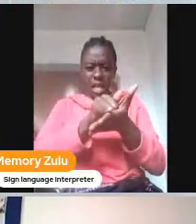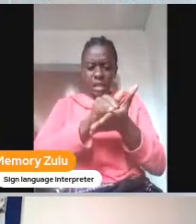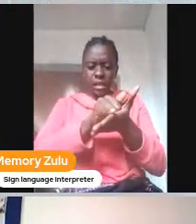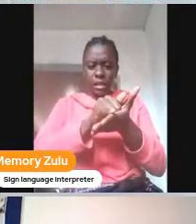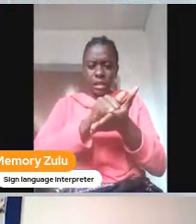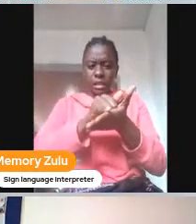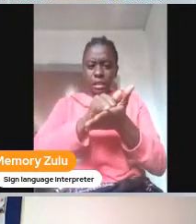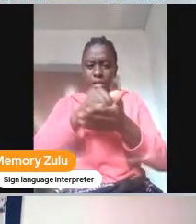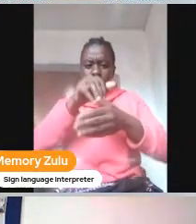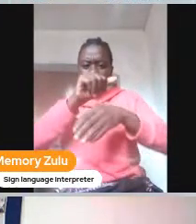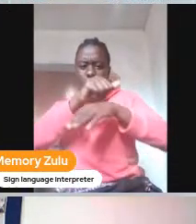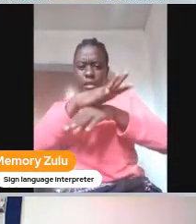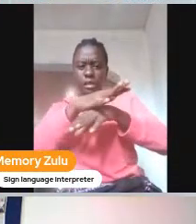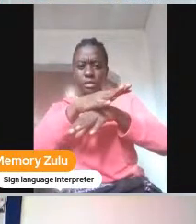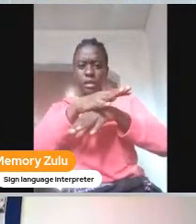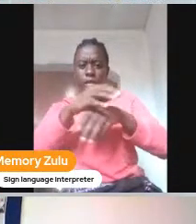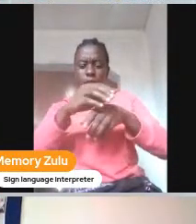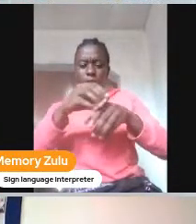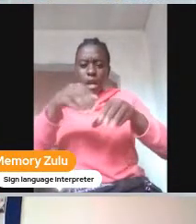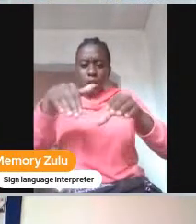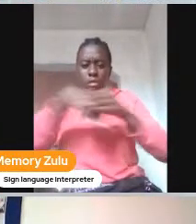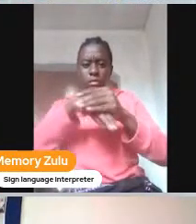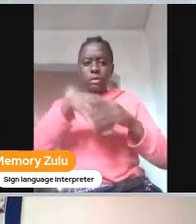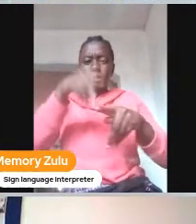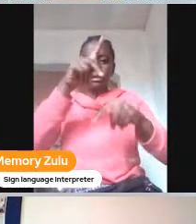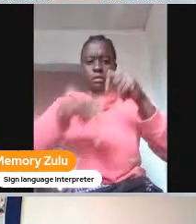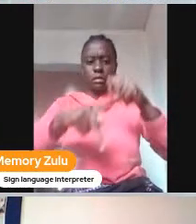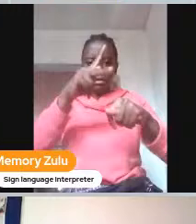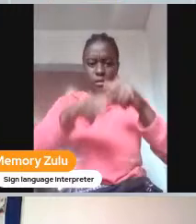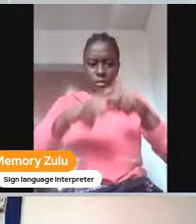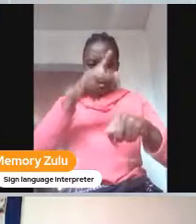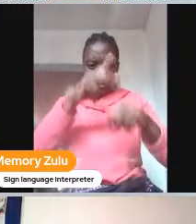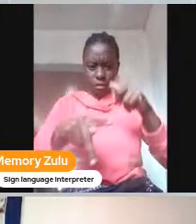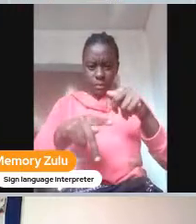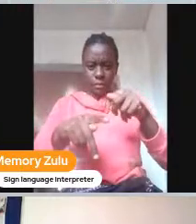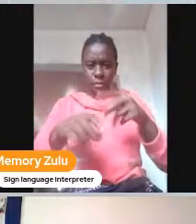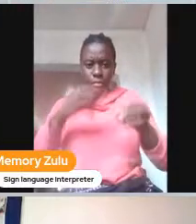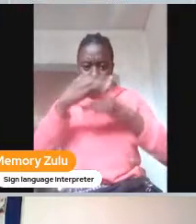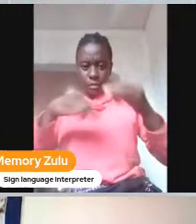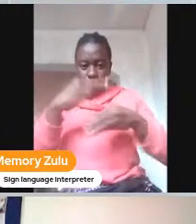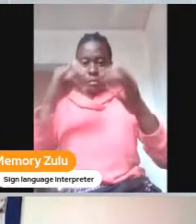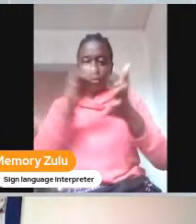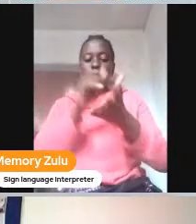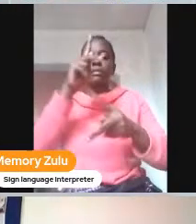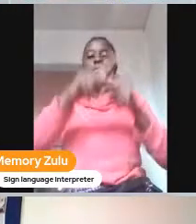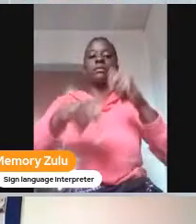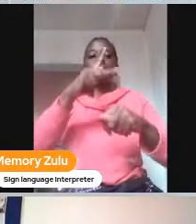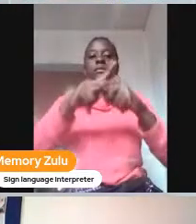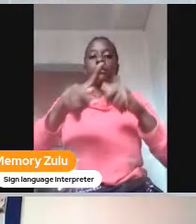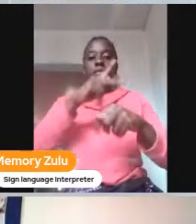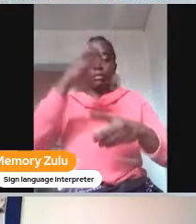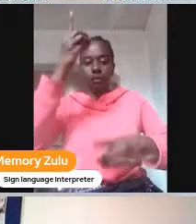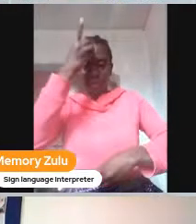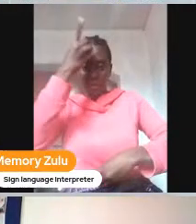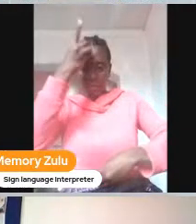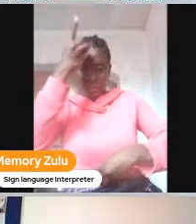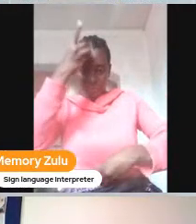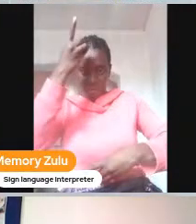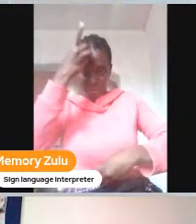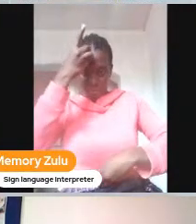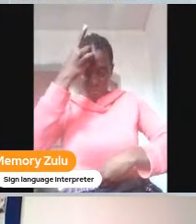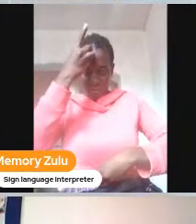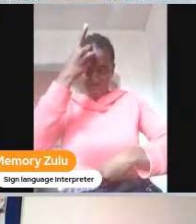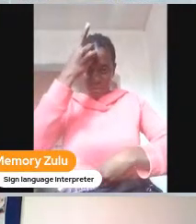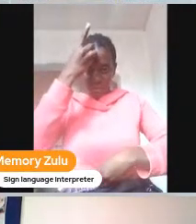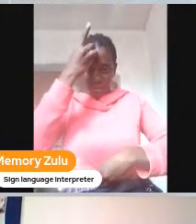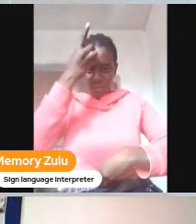sexual contact, and they are caused by either a bacteria, virus, or a parasite. And these diseases can